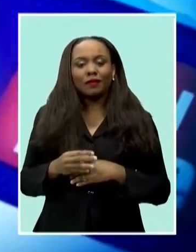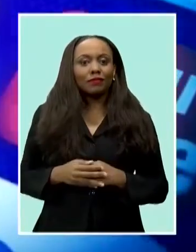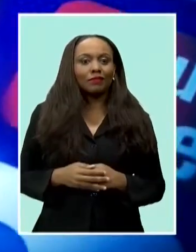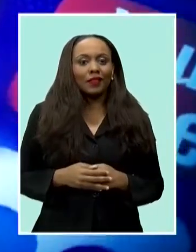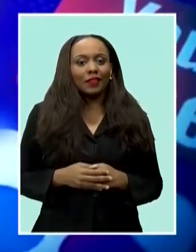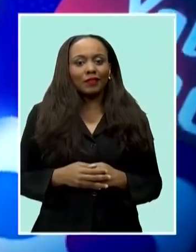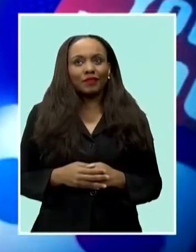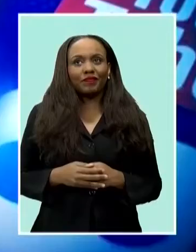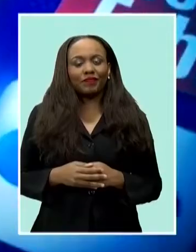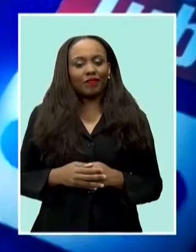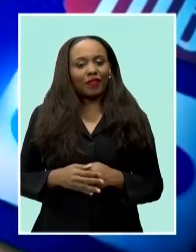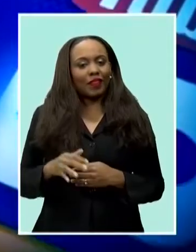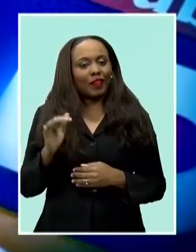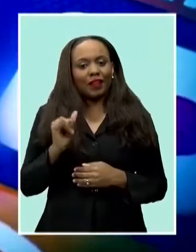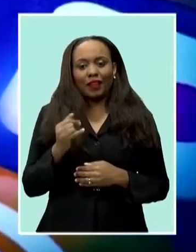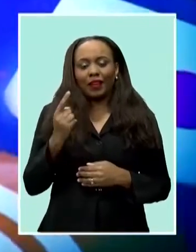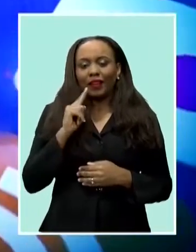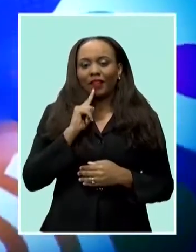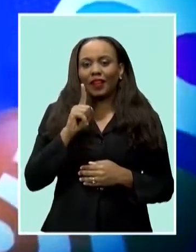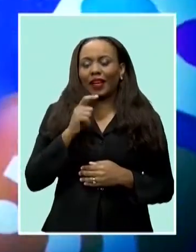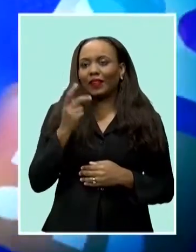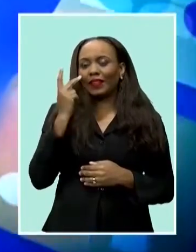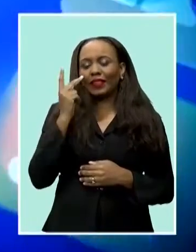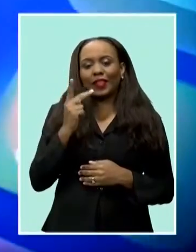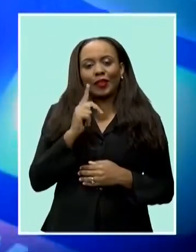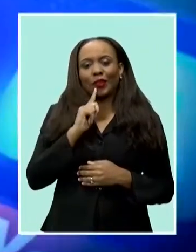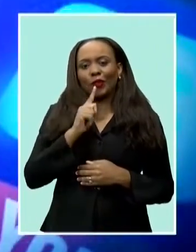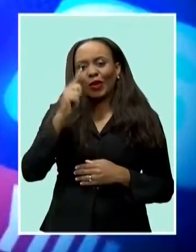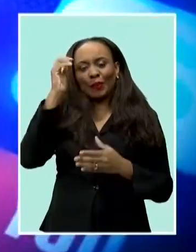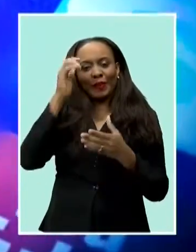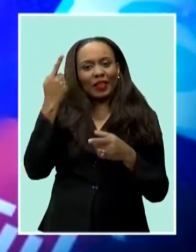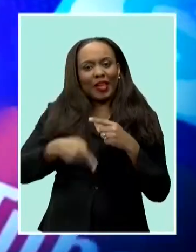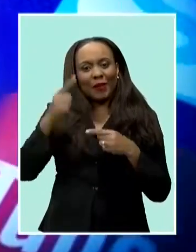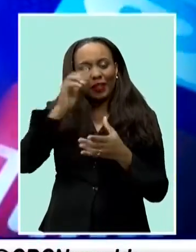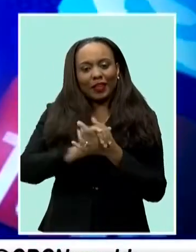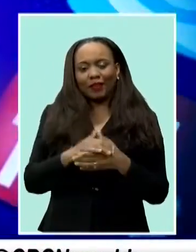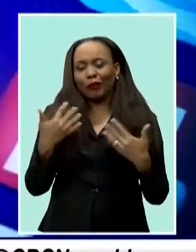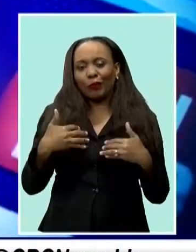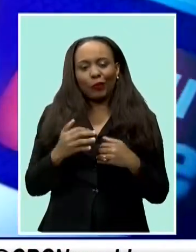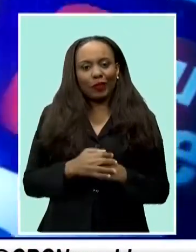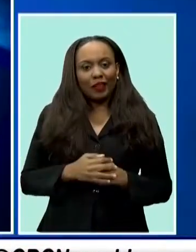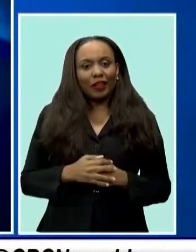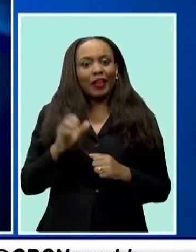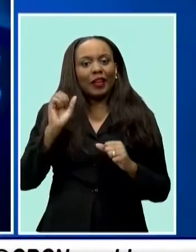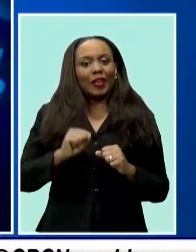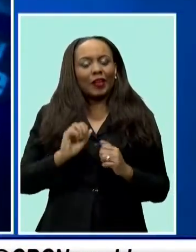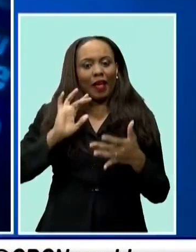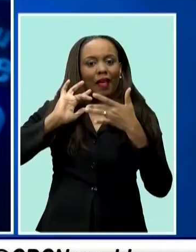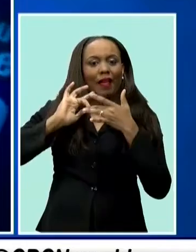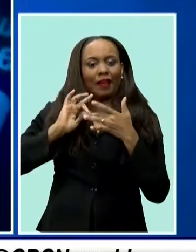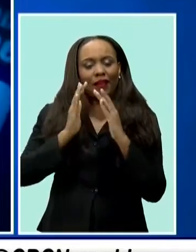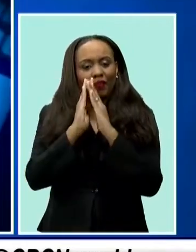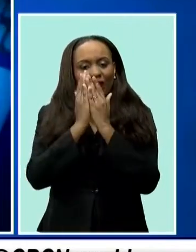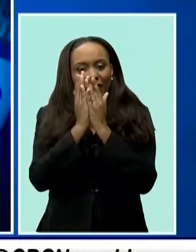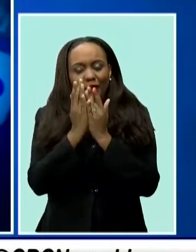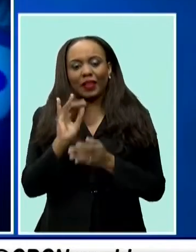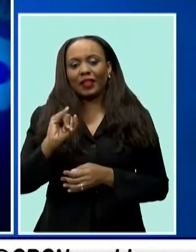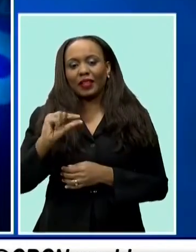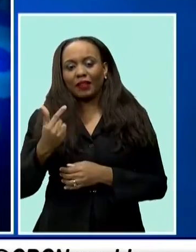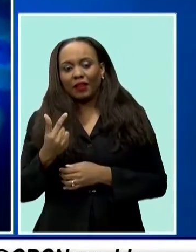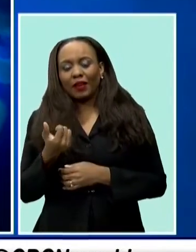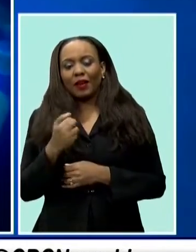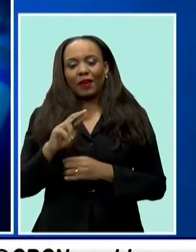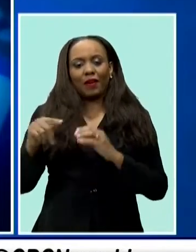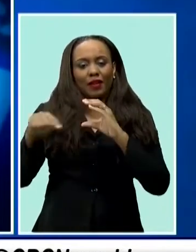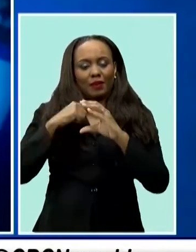And that's one of those things that you would have to see to believe. Lisa, that's what's trending for this evening. You can find us easily on Facebook,